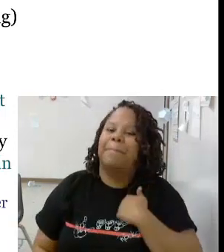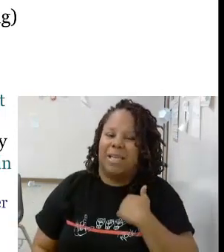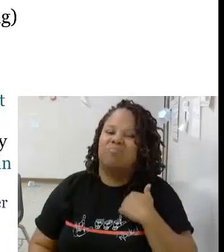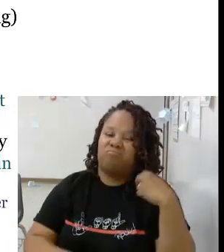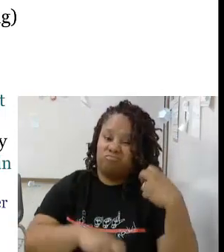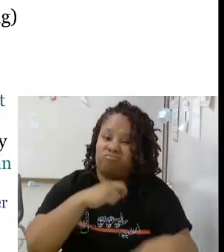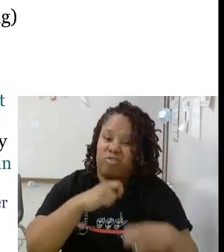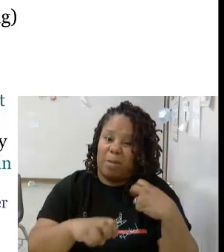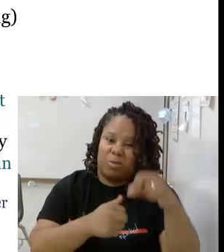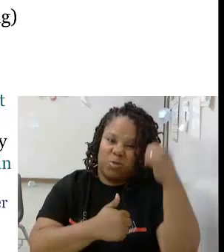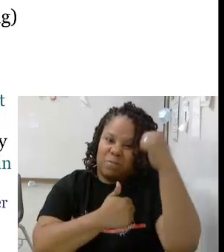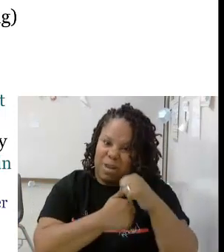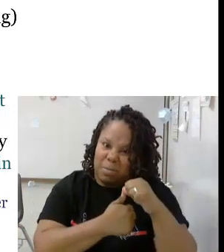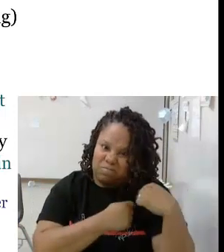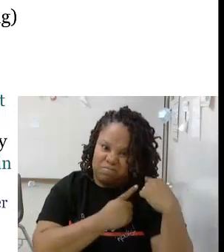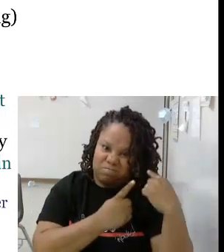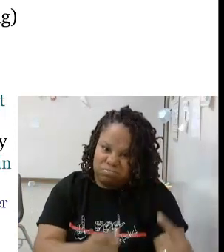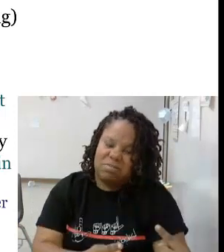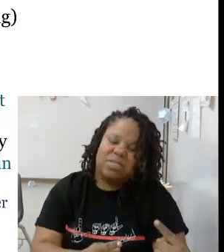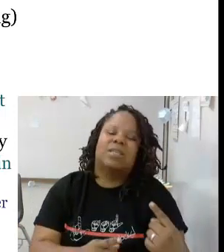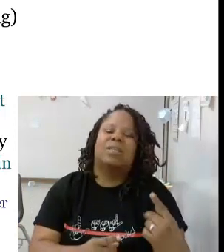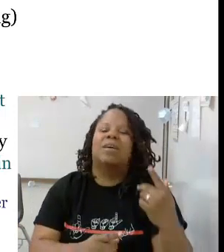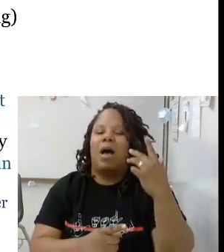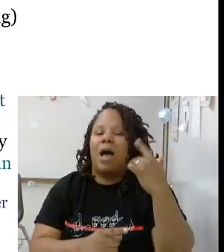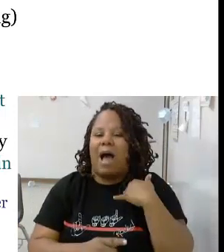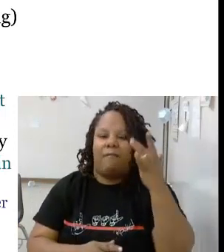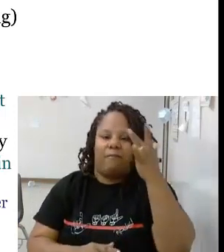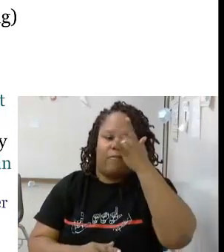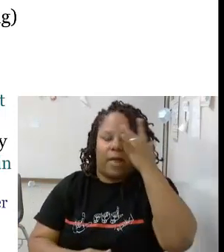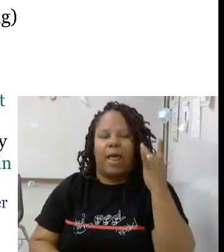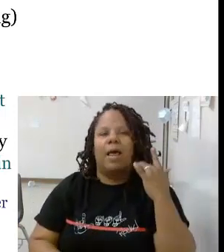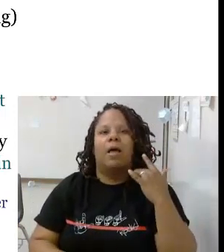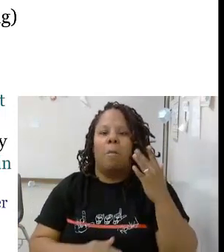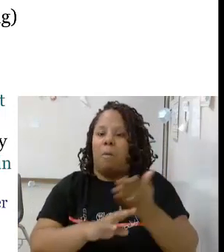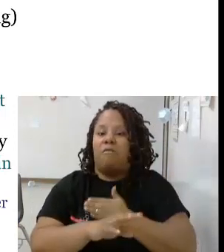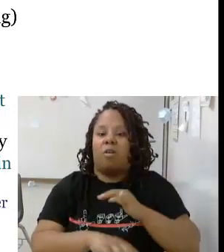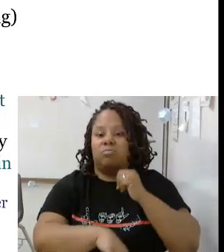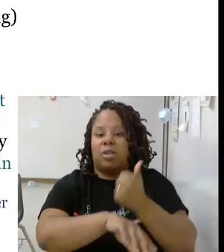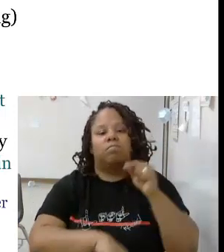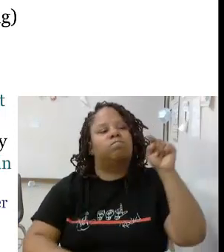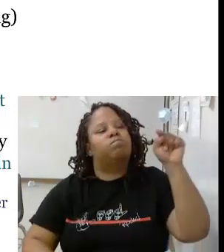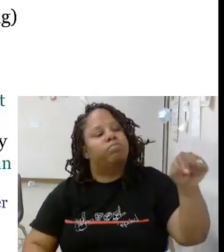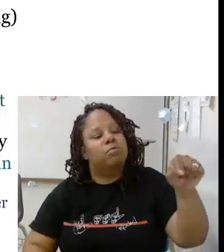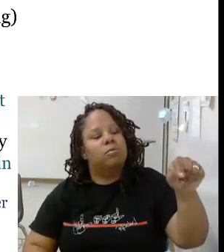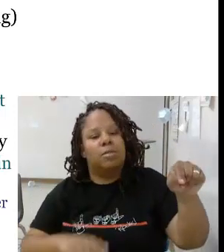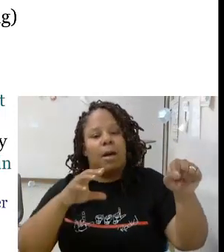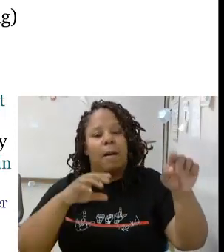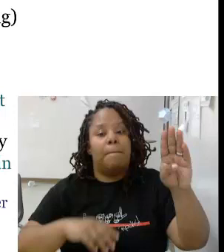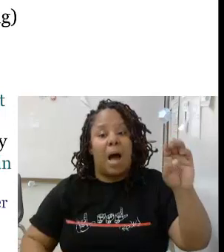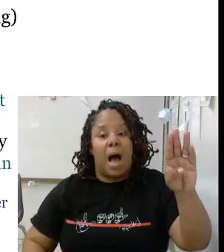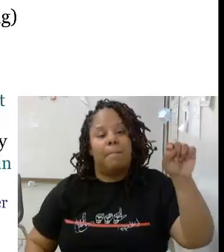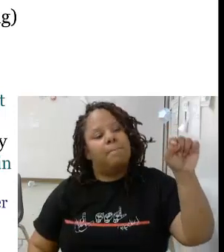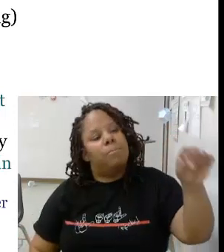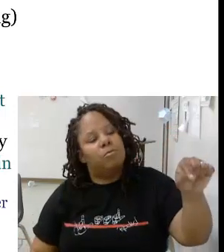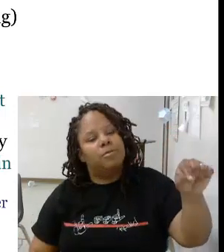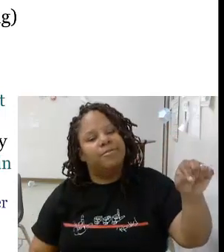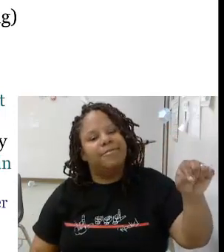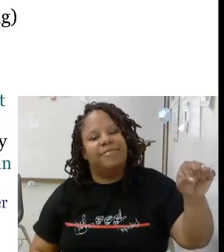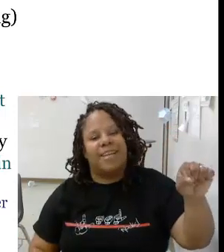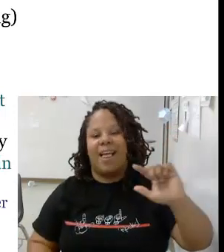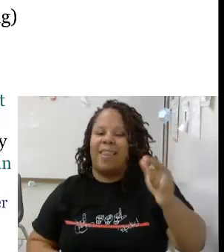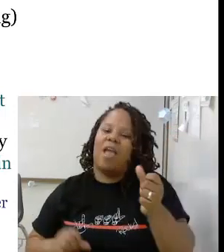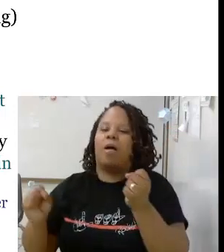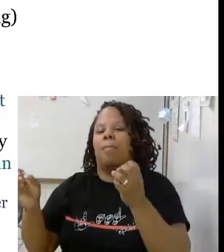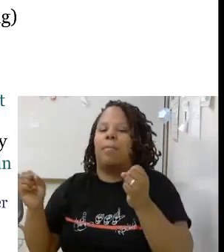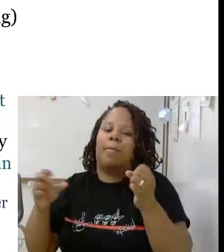I placed that person. So it helps me to visually place the person right there. And it also helps as far as with receptive skills when you're